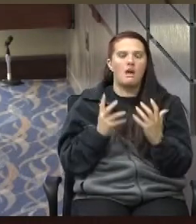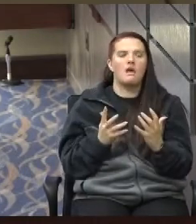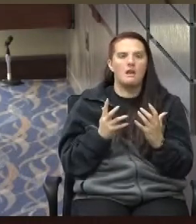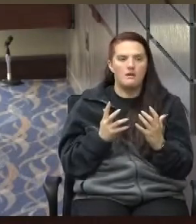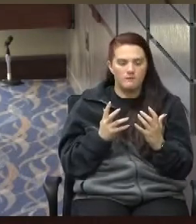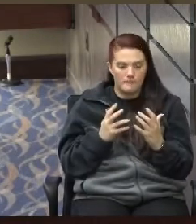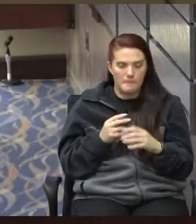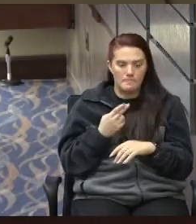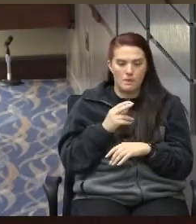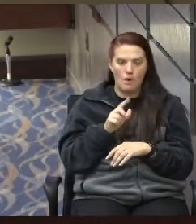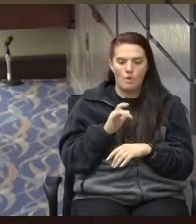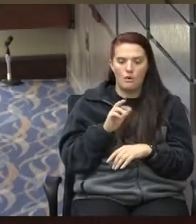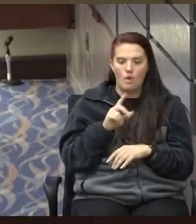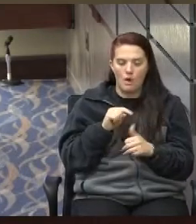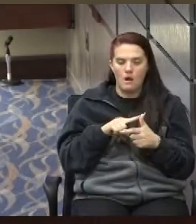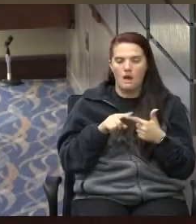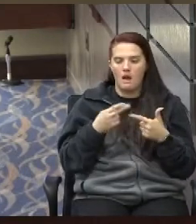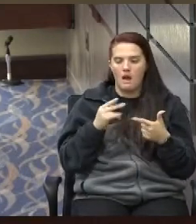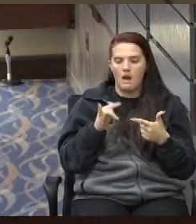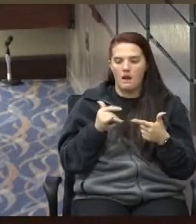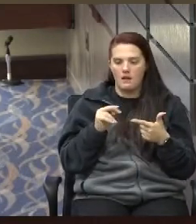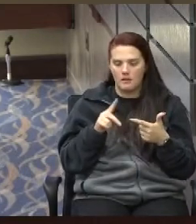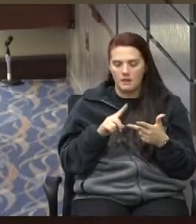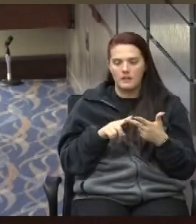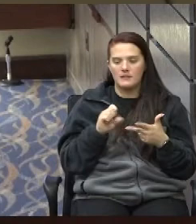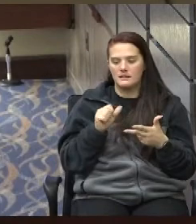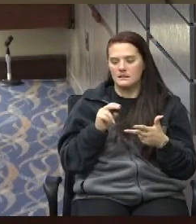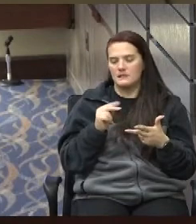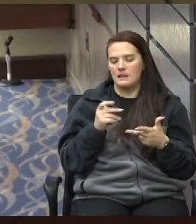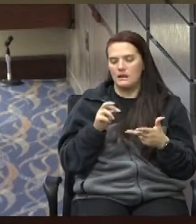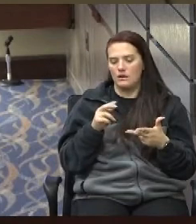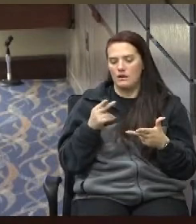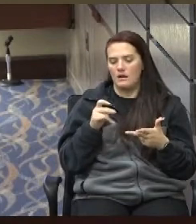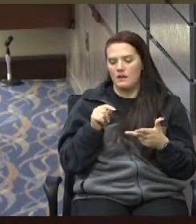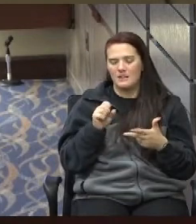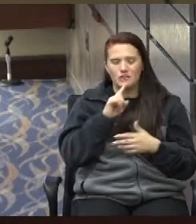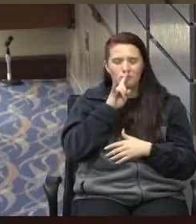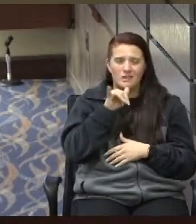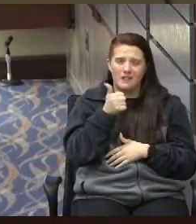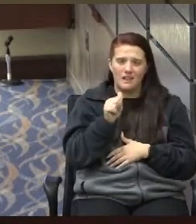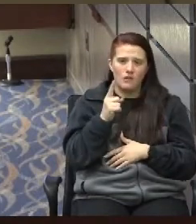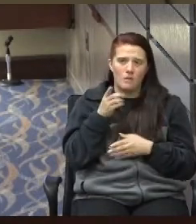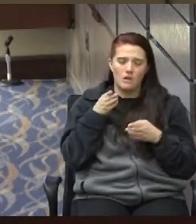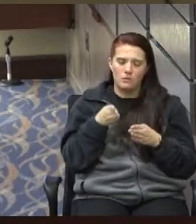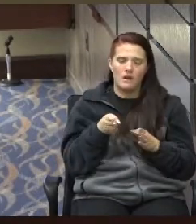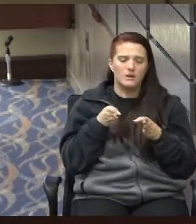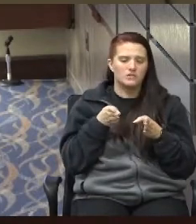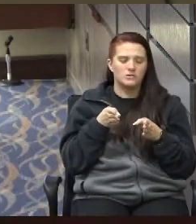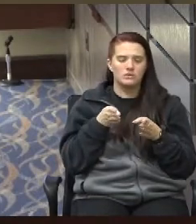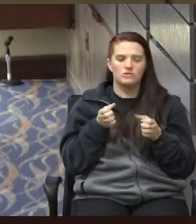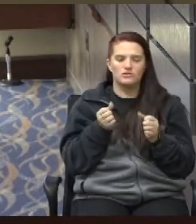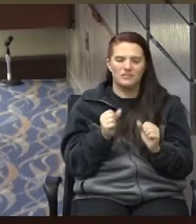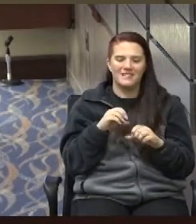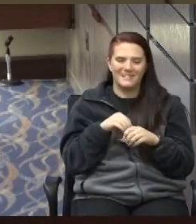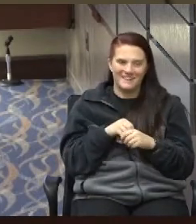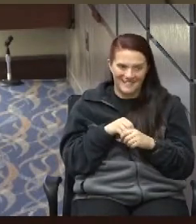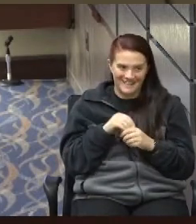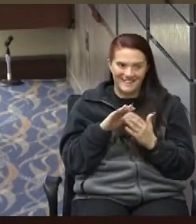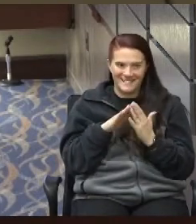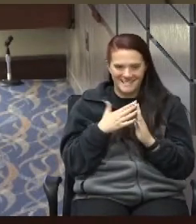Colcord on both the Dean Highland and Sanger Heights side, truly any one-way street in the core of the